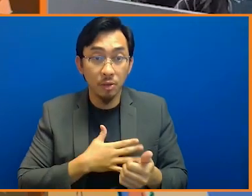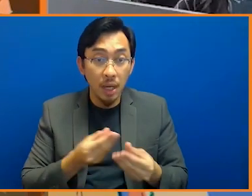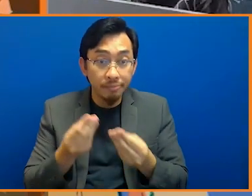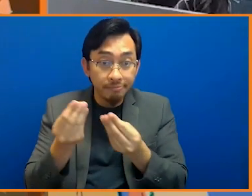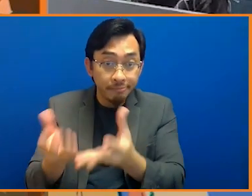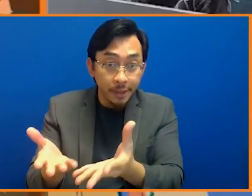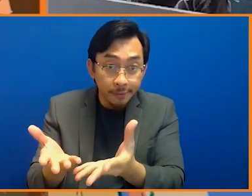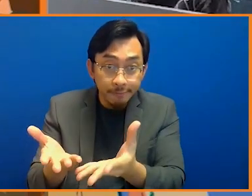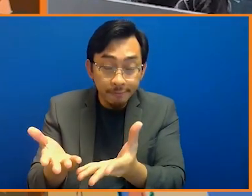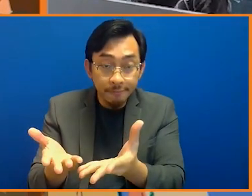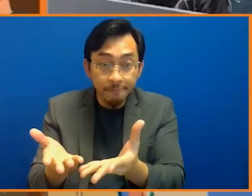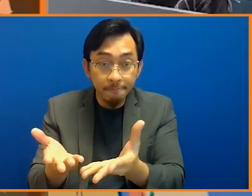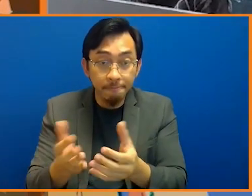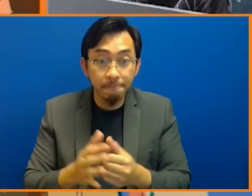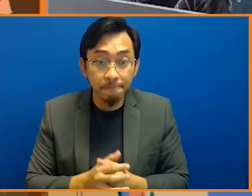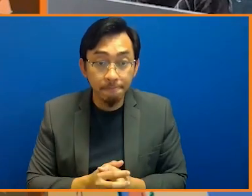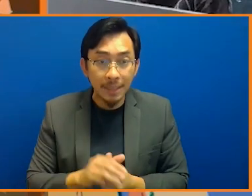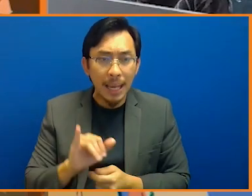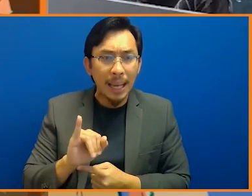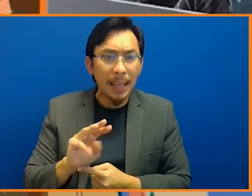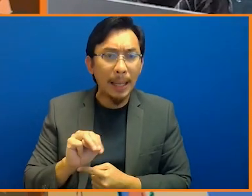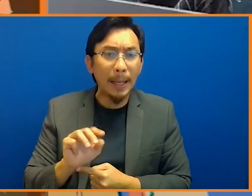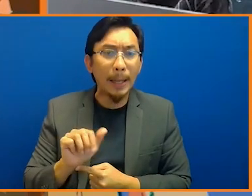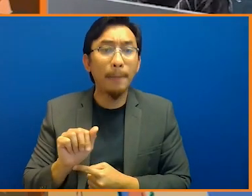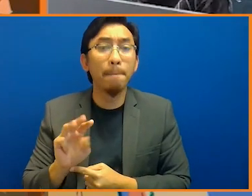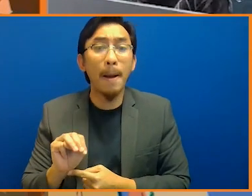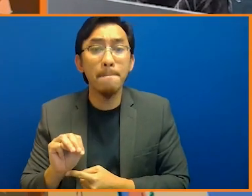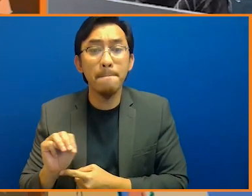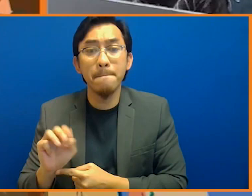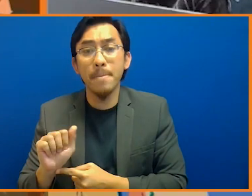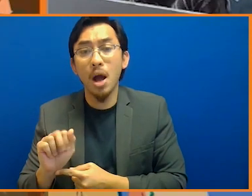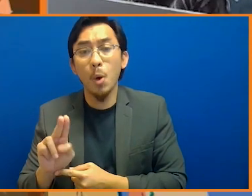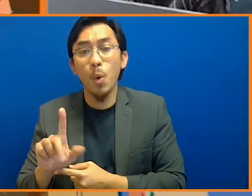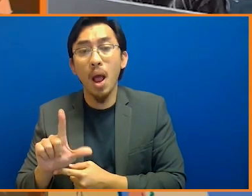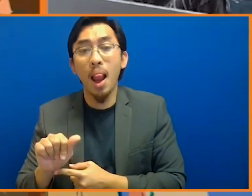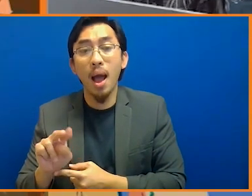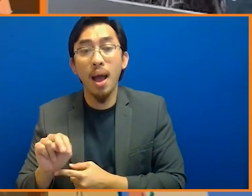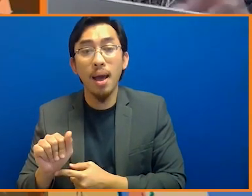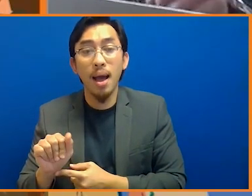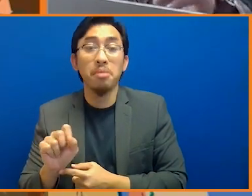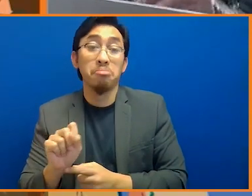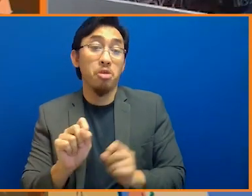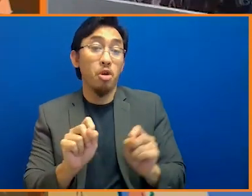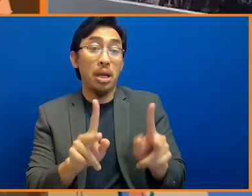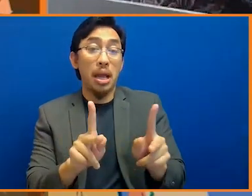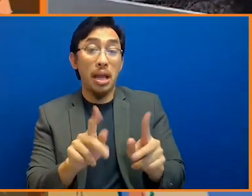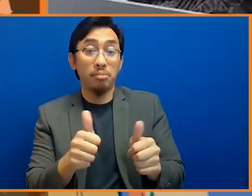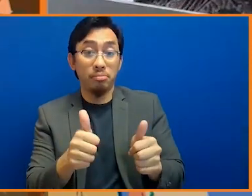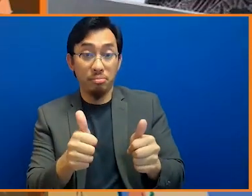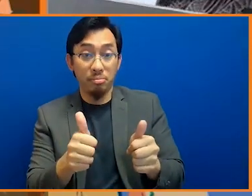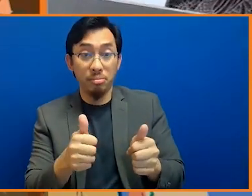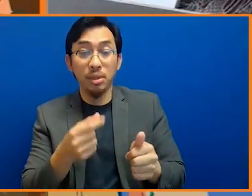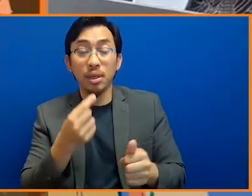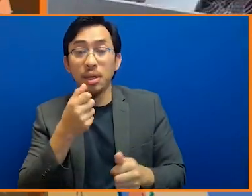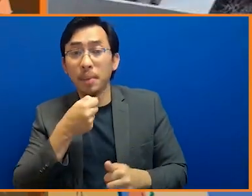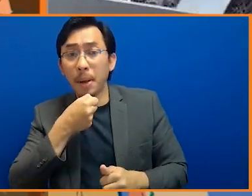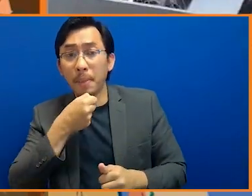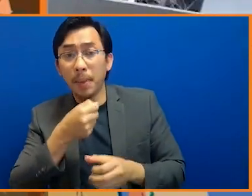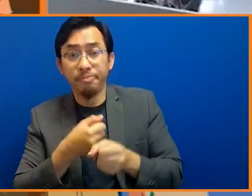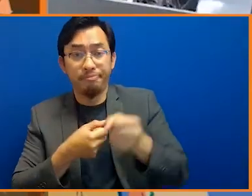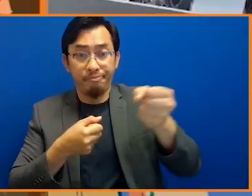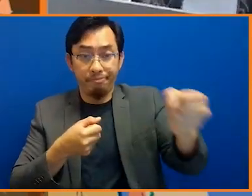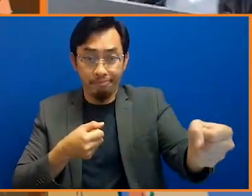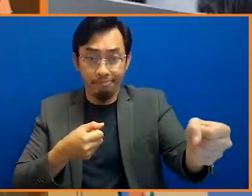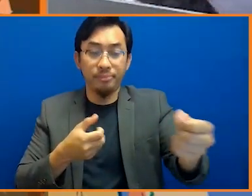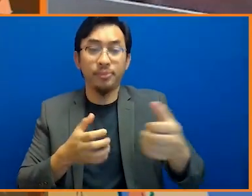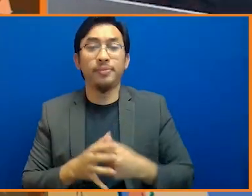give to Imam Maulana. There, okay. Imam is here on site, so I would pass this